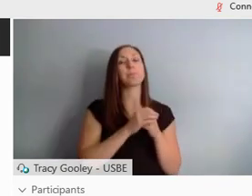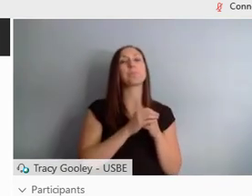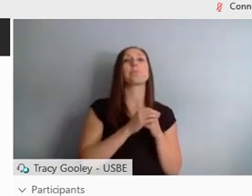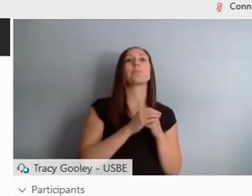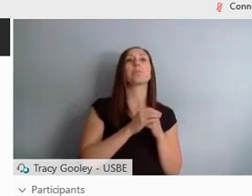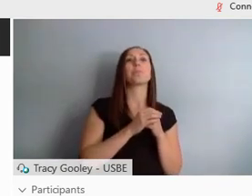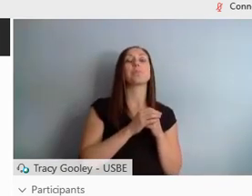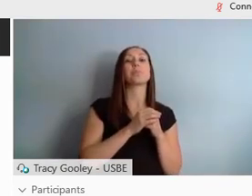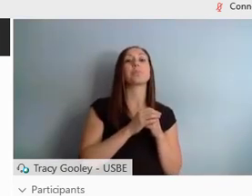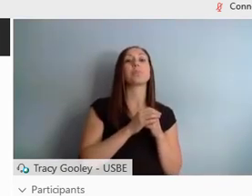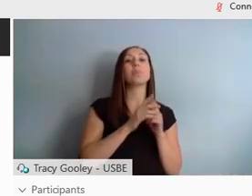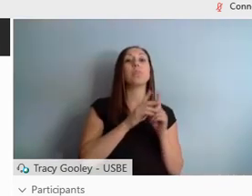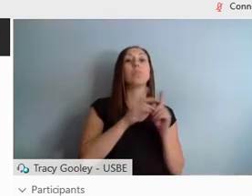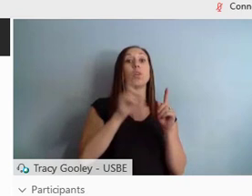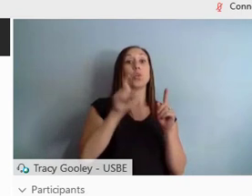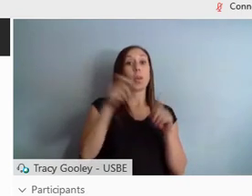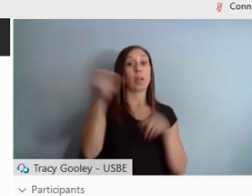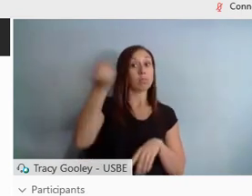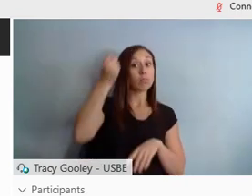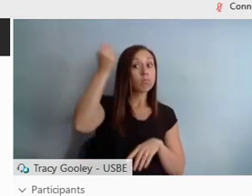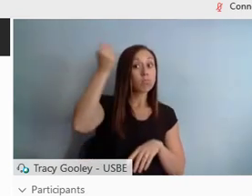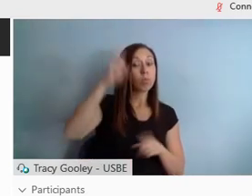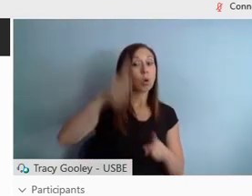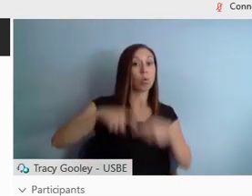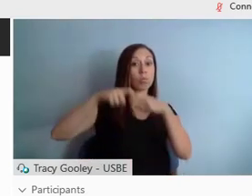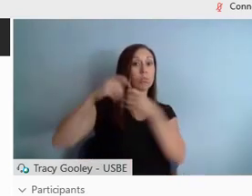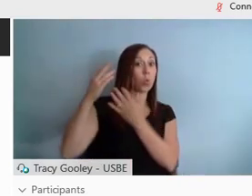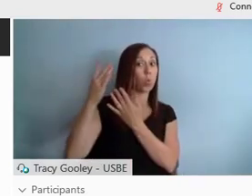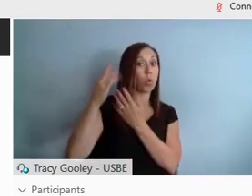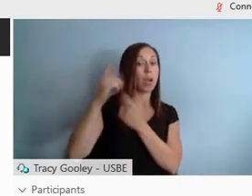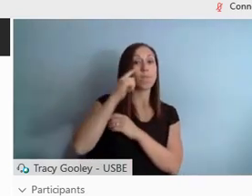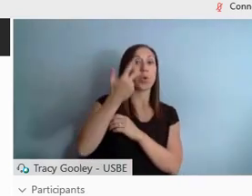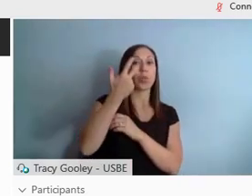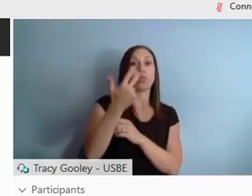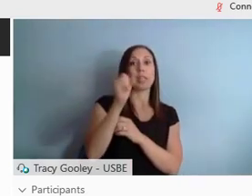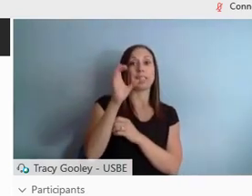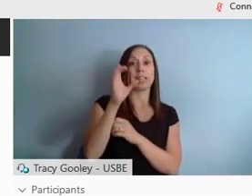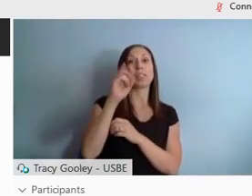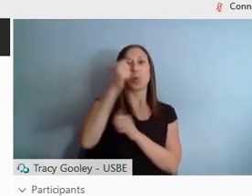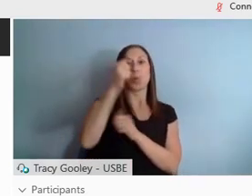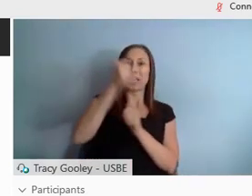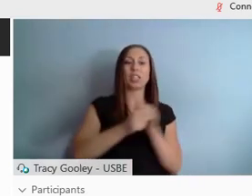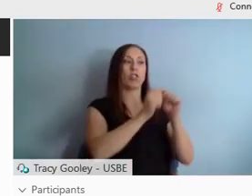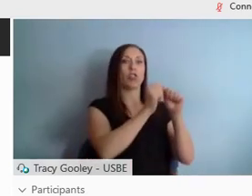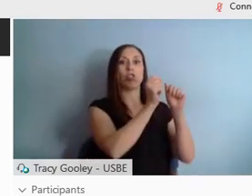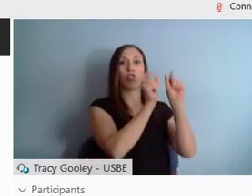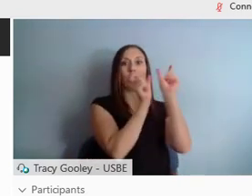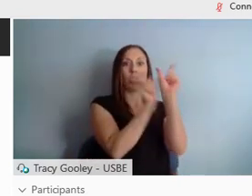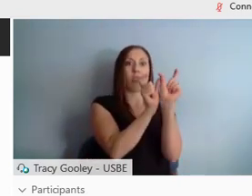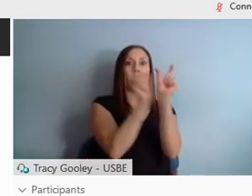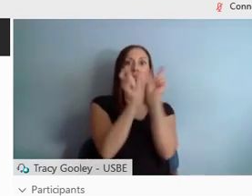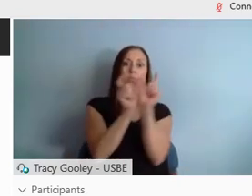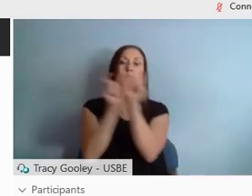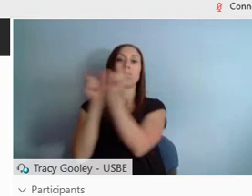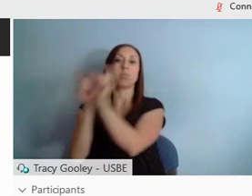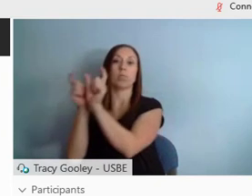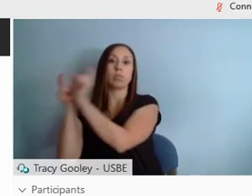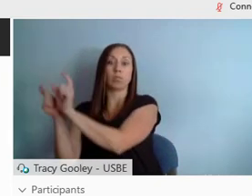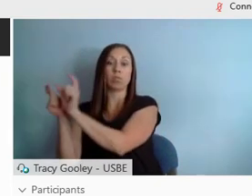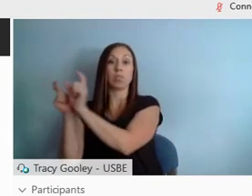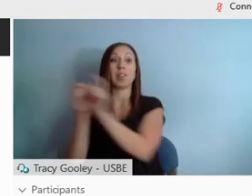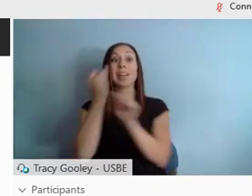question. You pause for up to 3 seconds on each letter pair. If the student